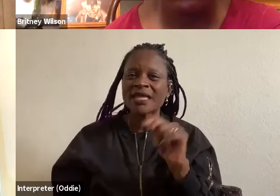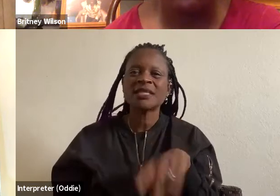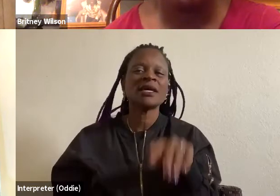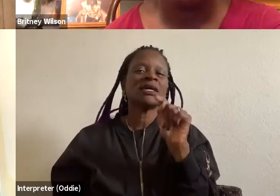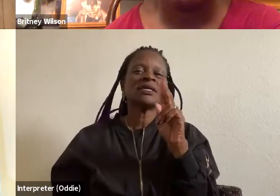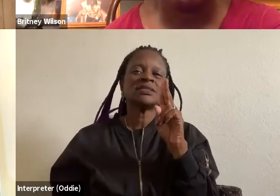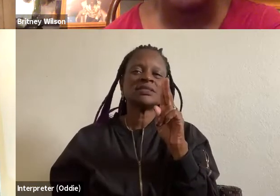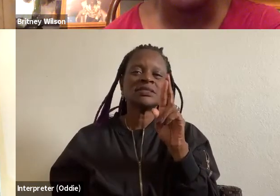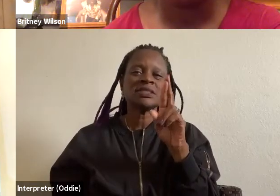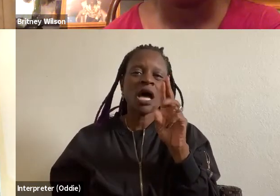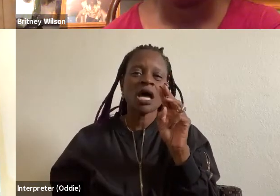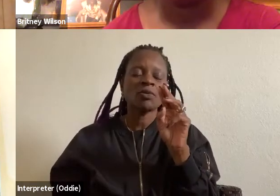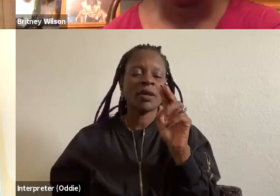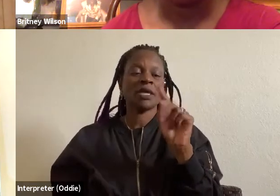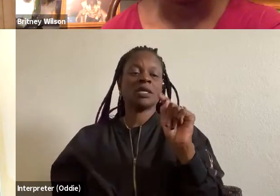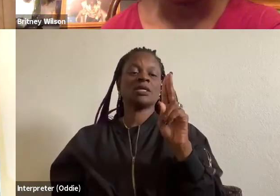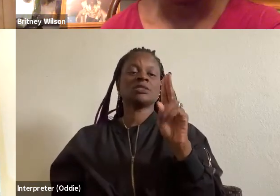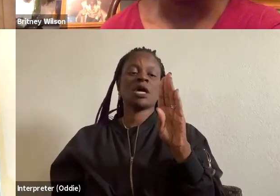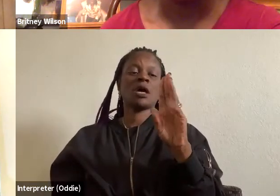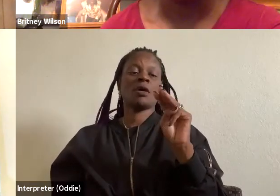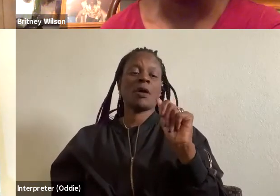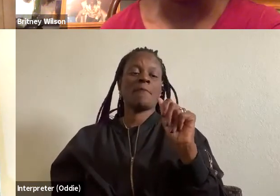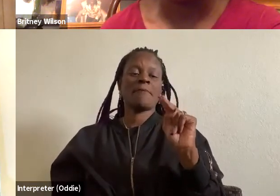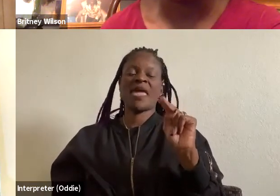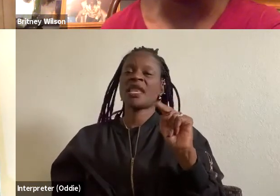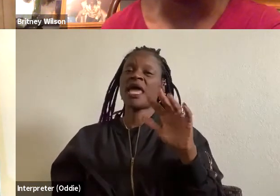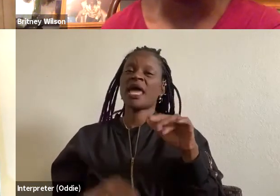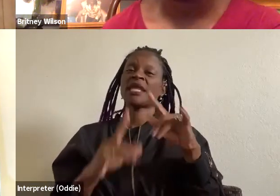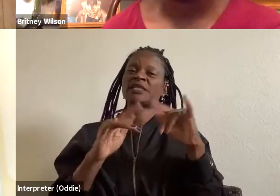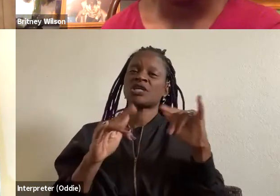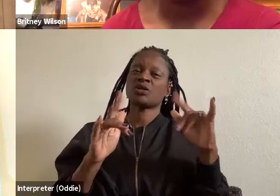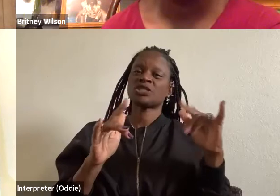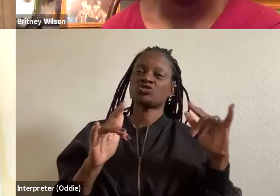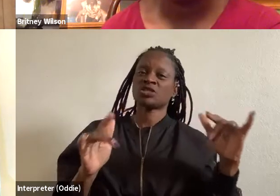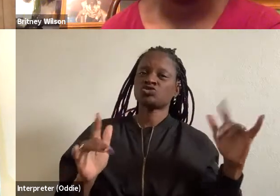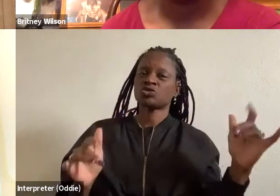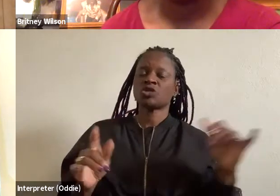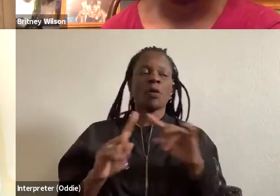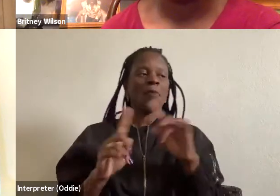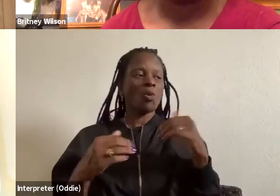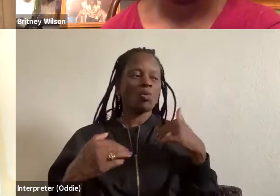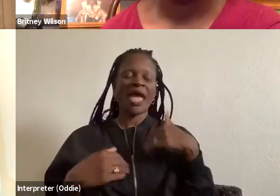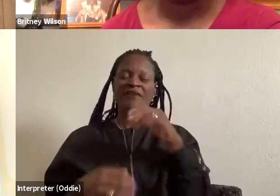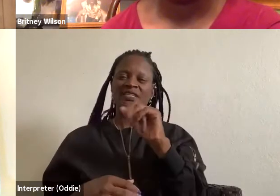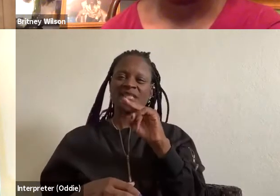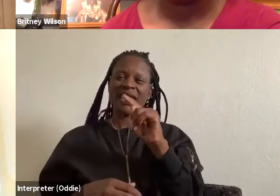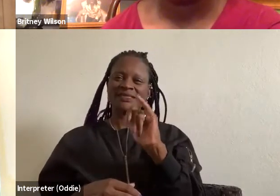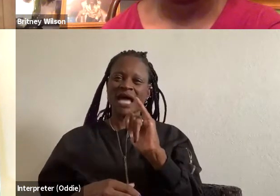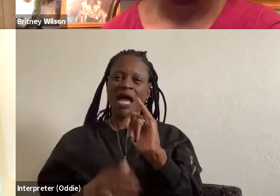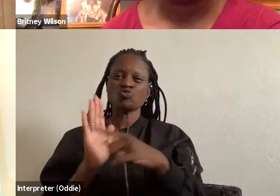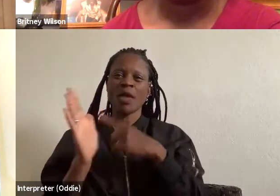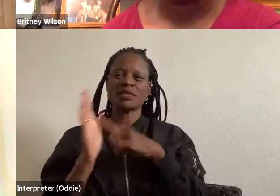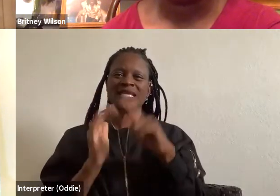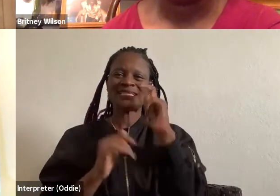same realms. So, you know, the racism and anti-Blackness really has shaped